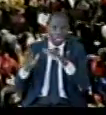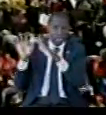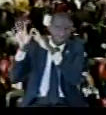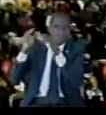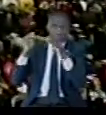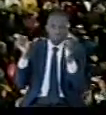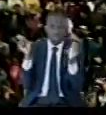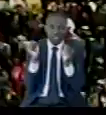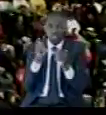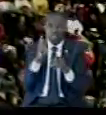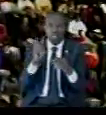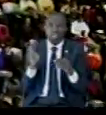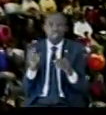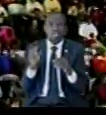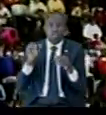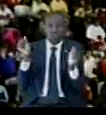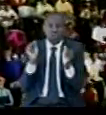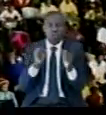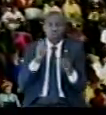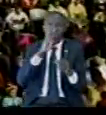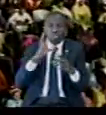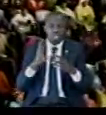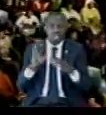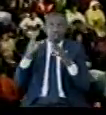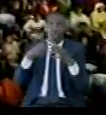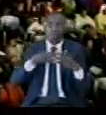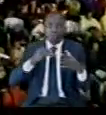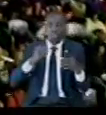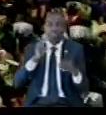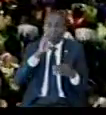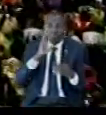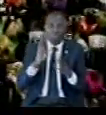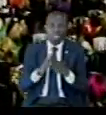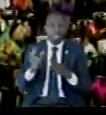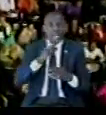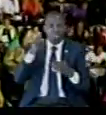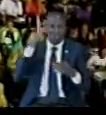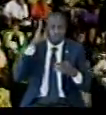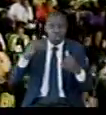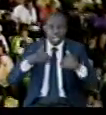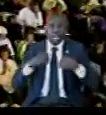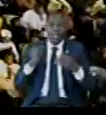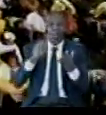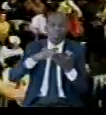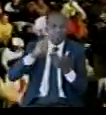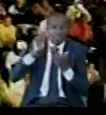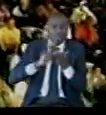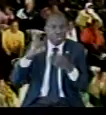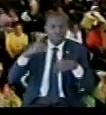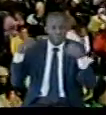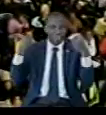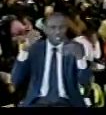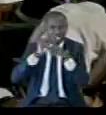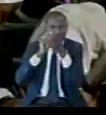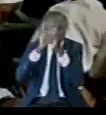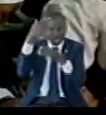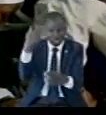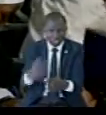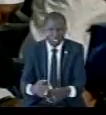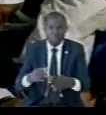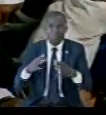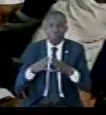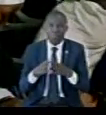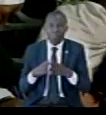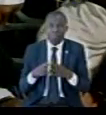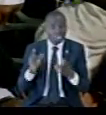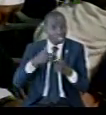and then eternal life will come. You'll have forgiveness of sin in Jesus' name. And